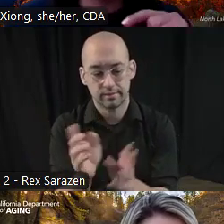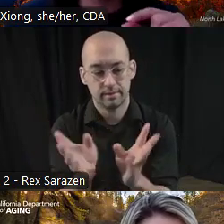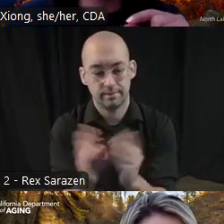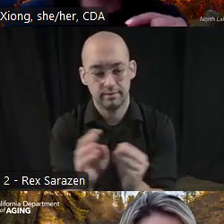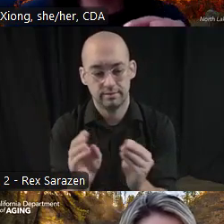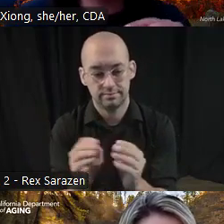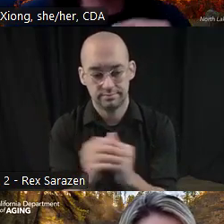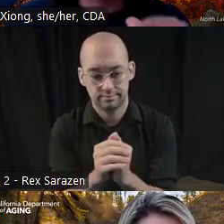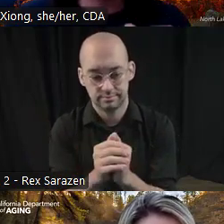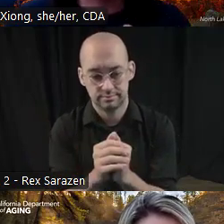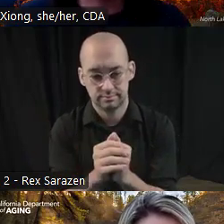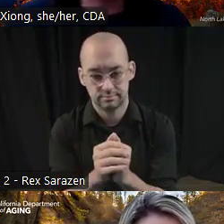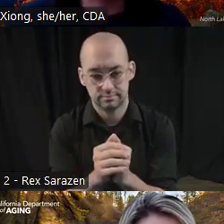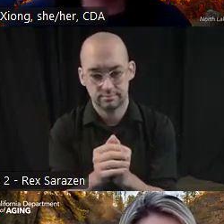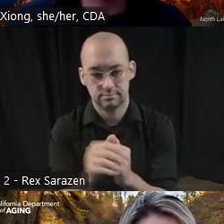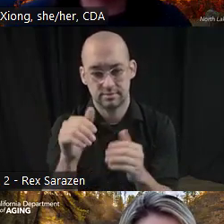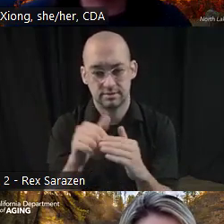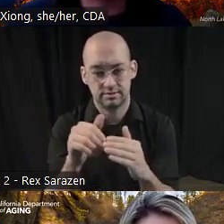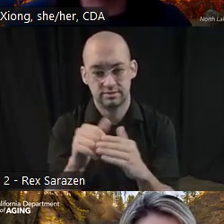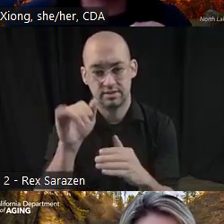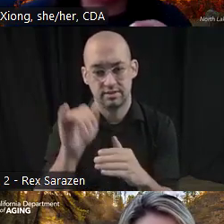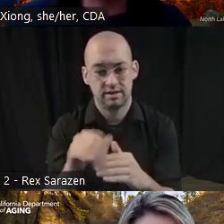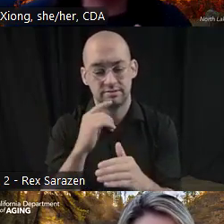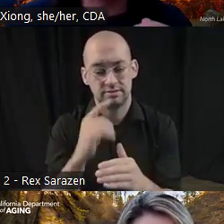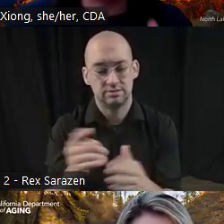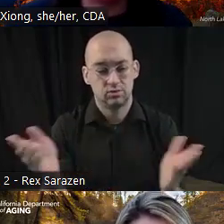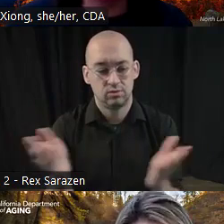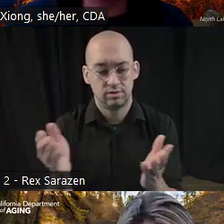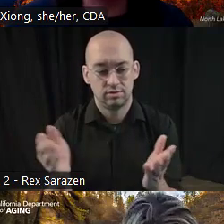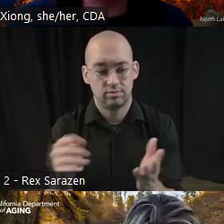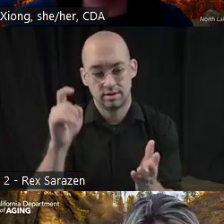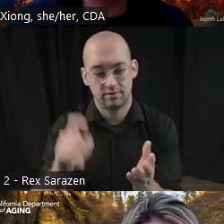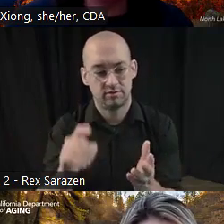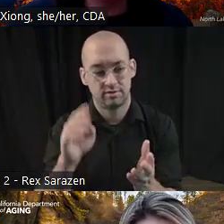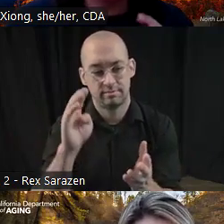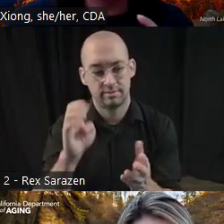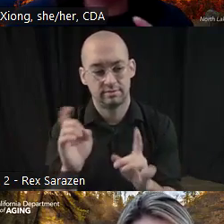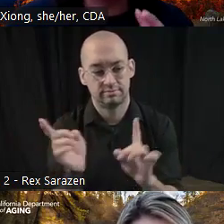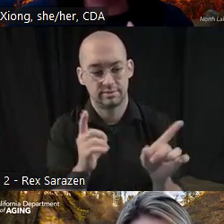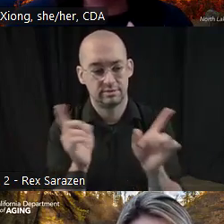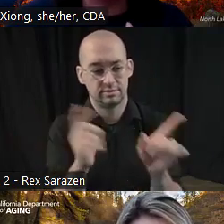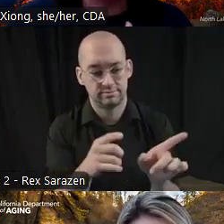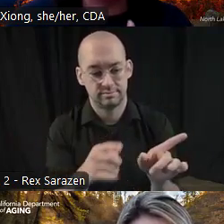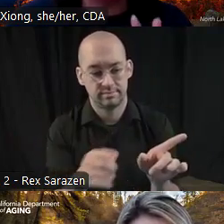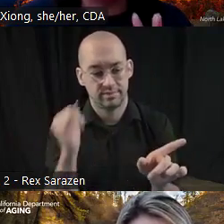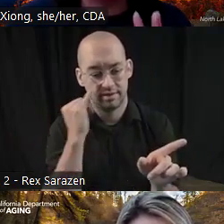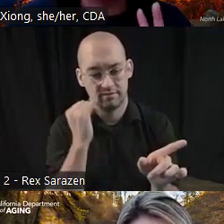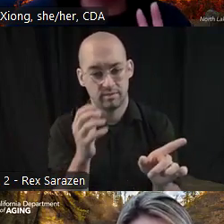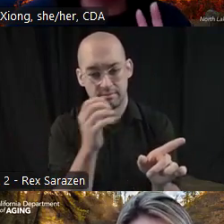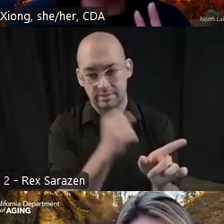in that guideline, it does state that, you have to be in attendance if you miss two or